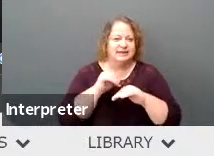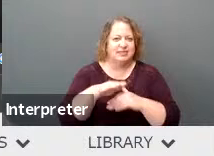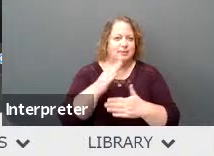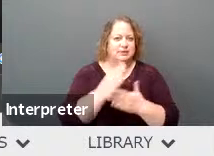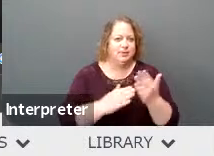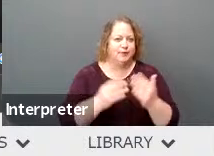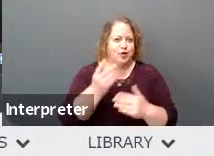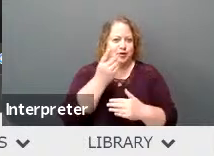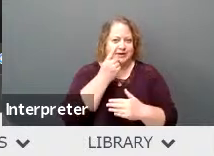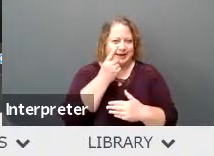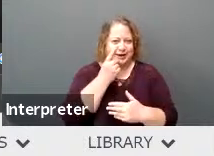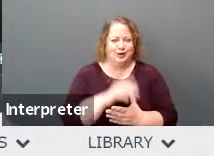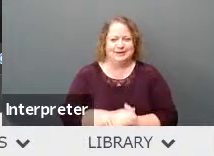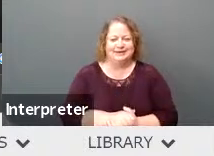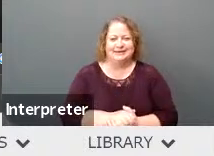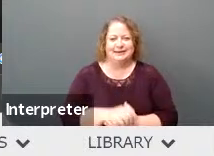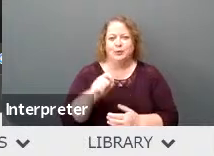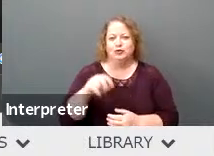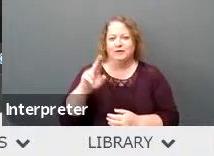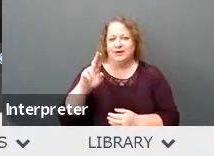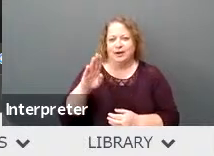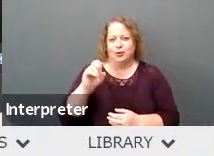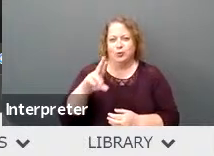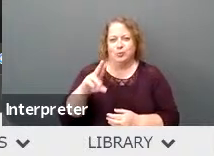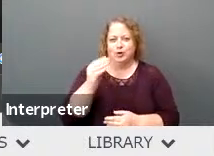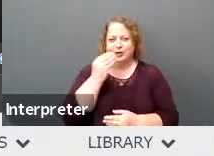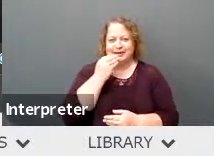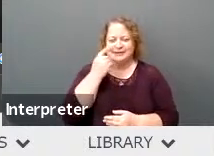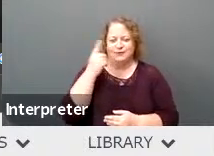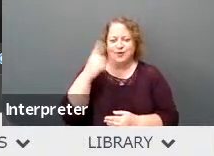dinners. Yeah, we should have done Uber Eats for them, huh?